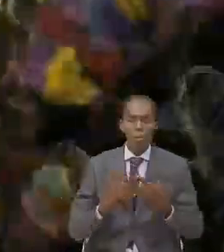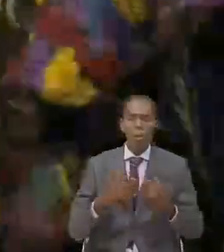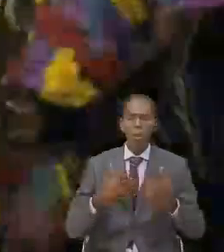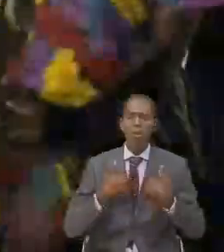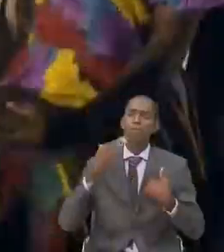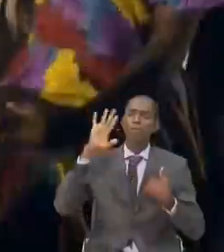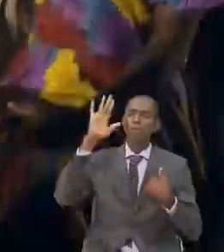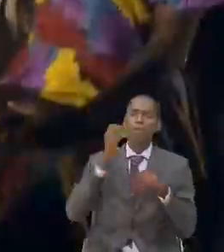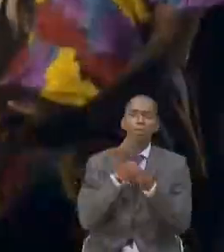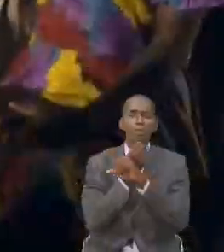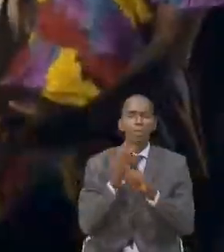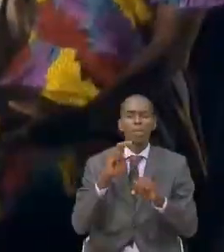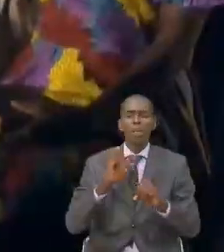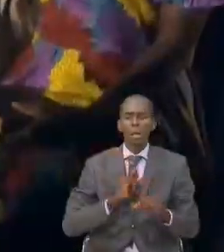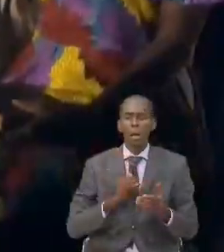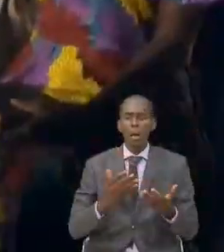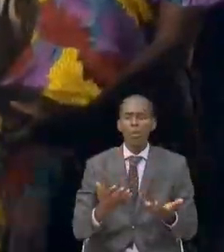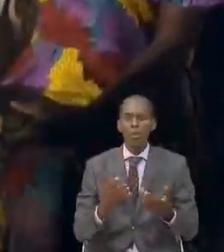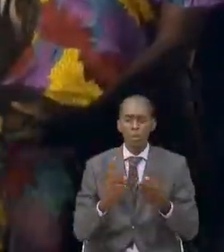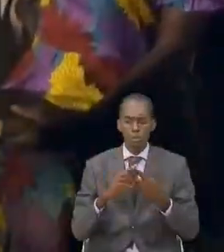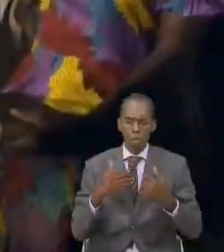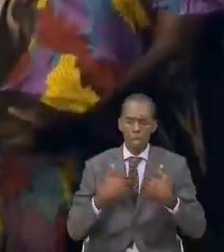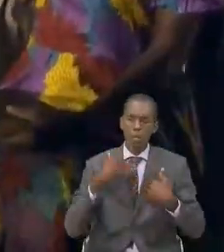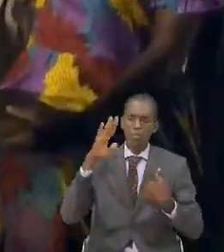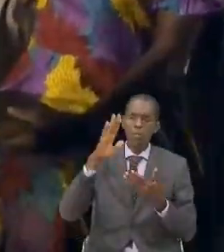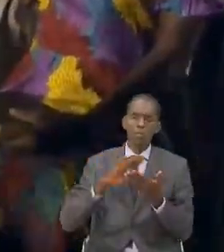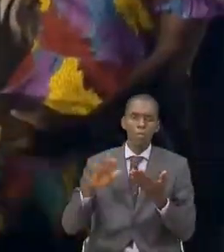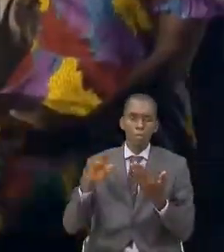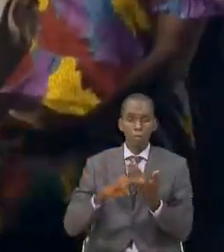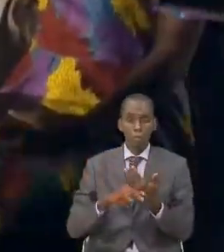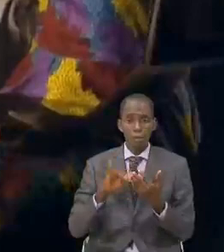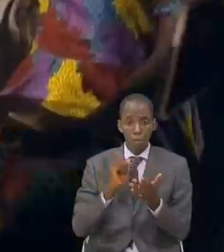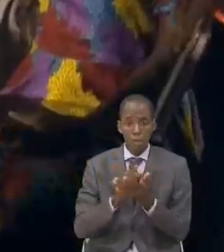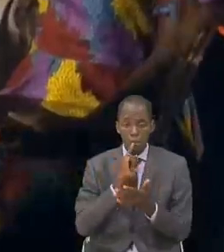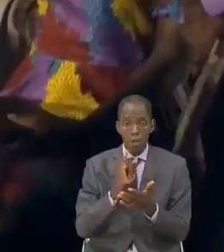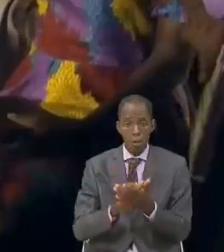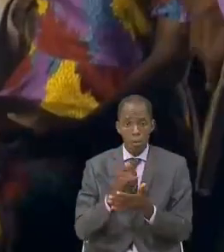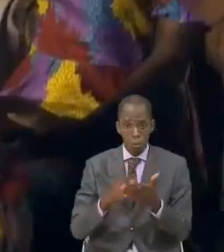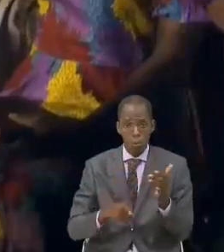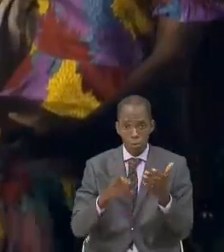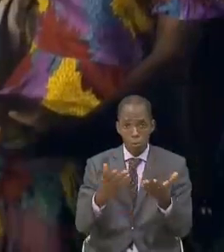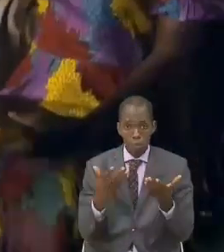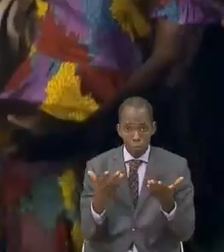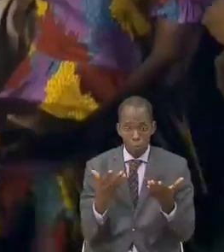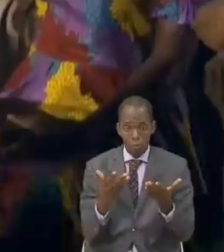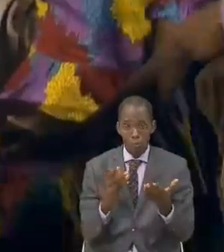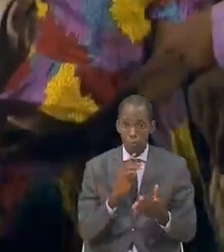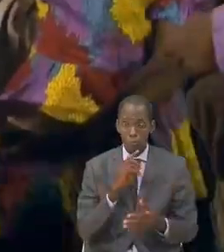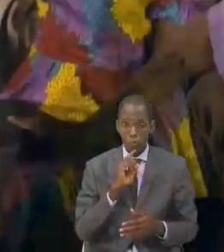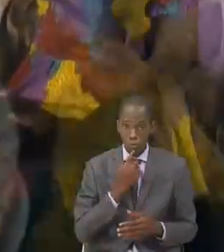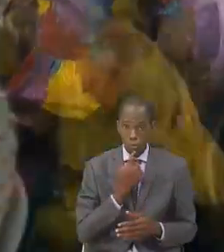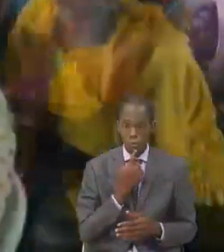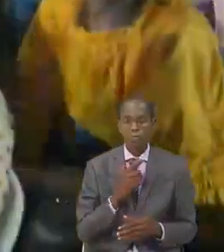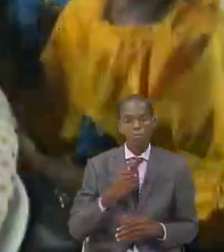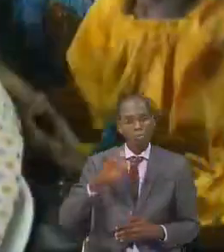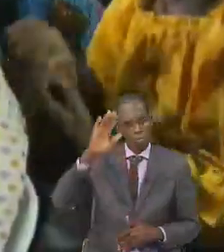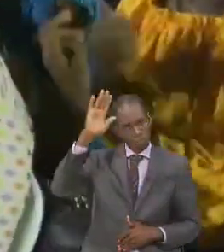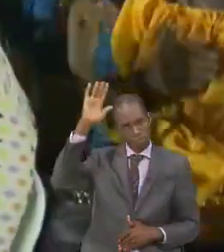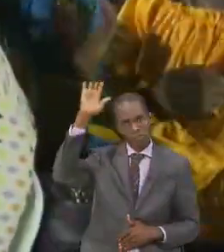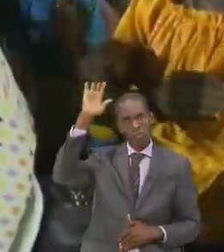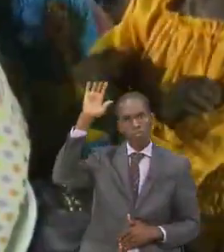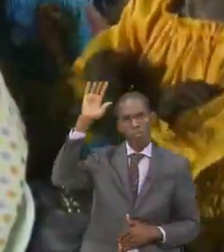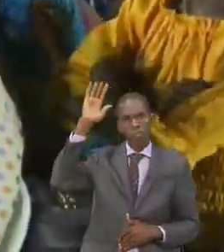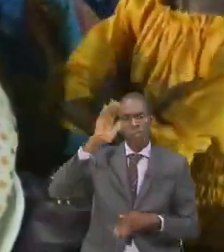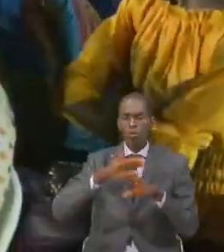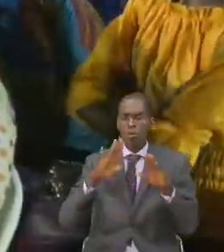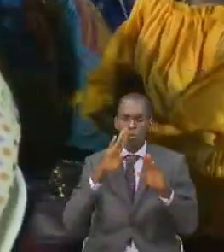help. I want to have your salvation. I want to have your forgiveness. Where are you? Where are you? Hurry up. Raise up that hand. Raise